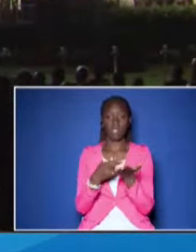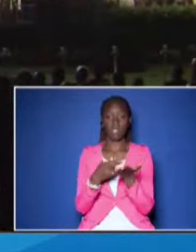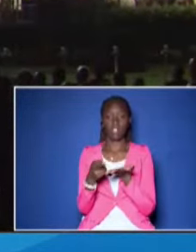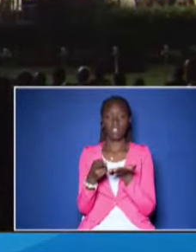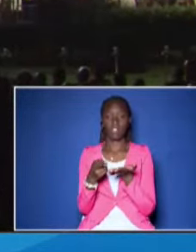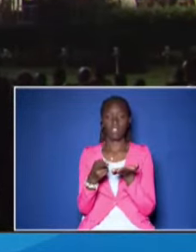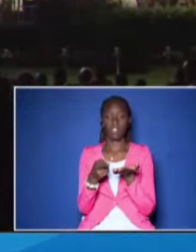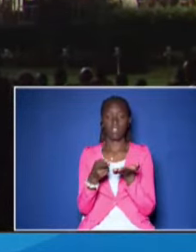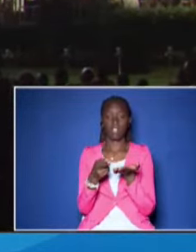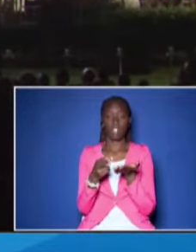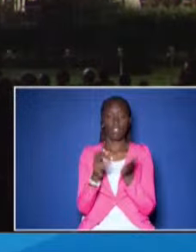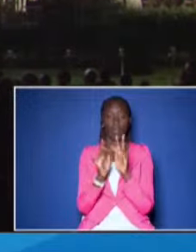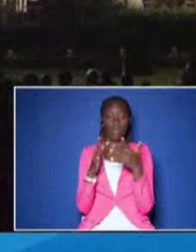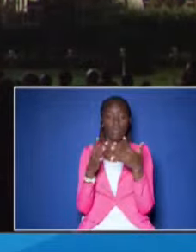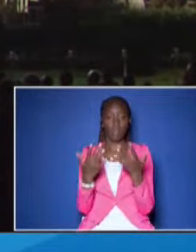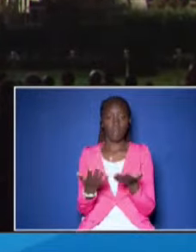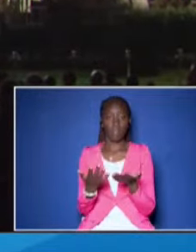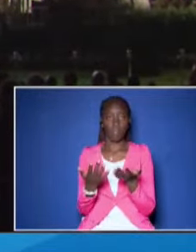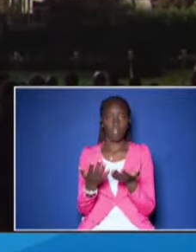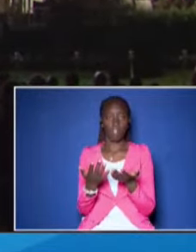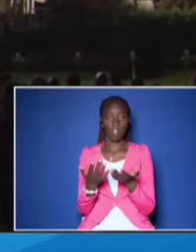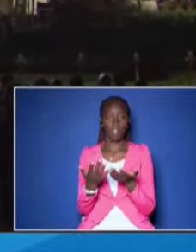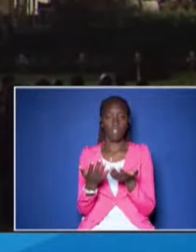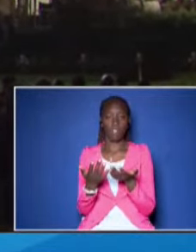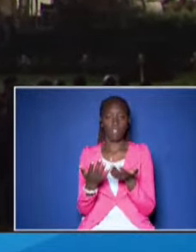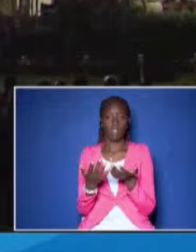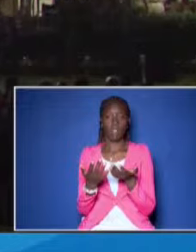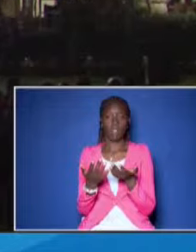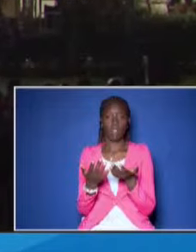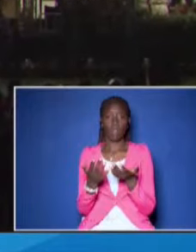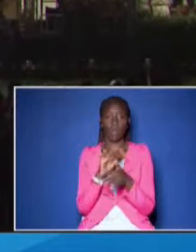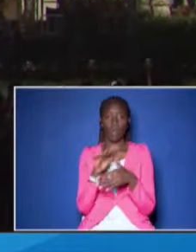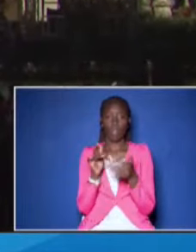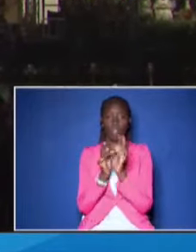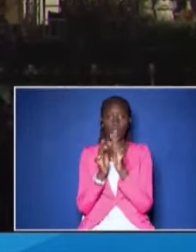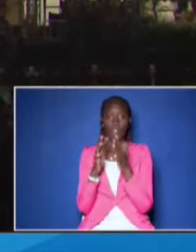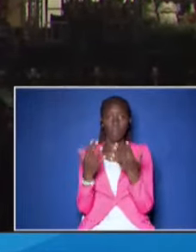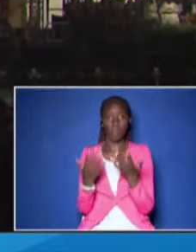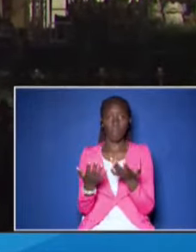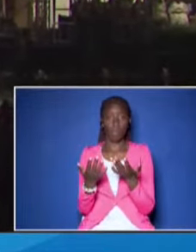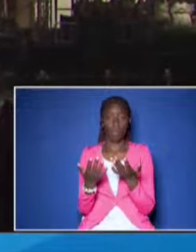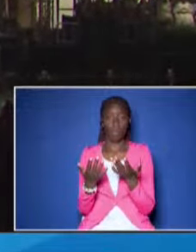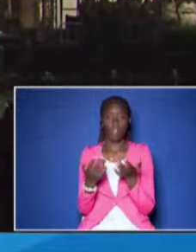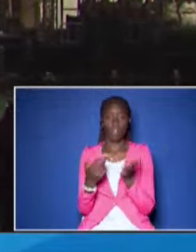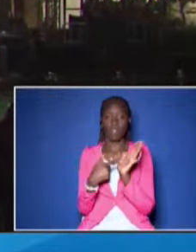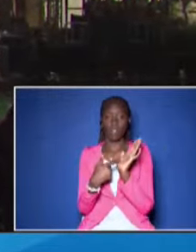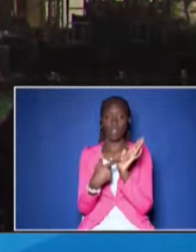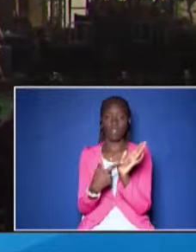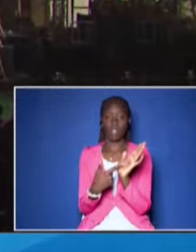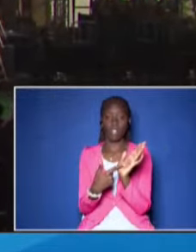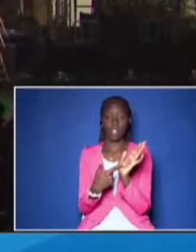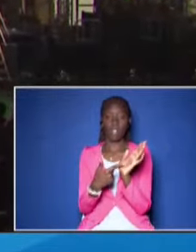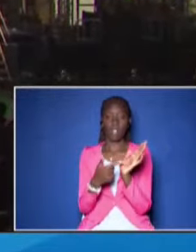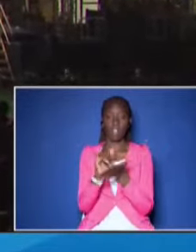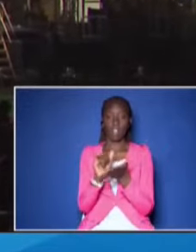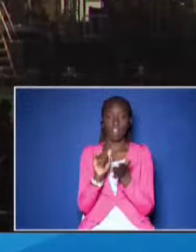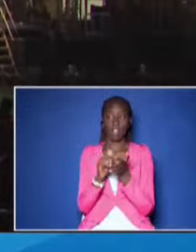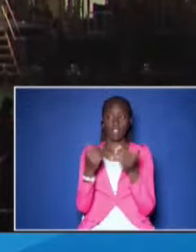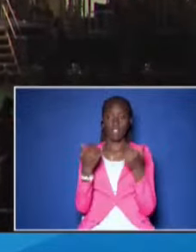righteous the Bible and only the Bible reveals that to you